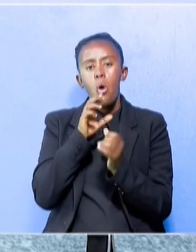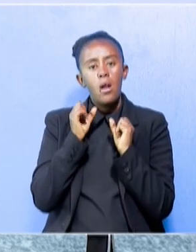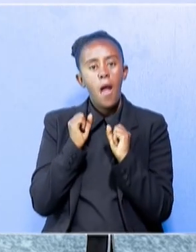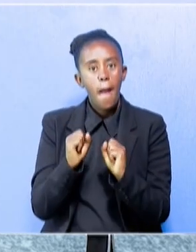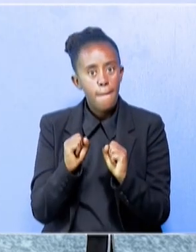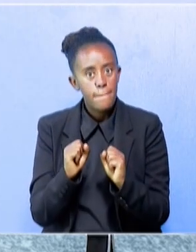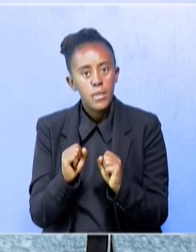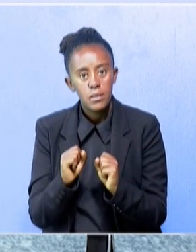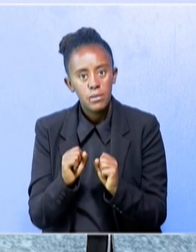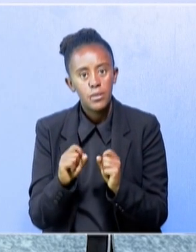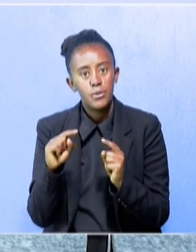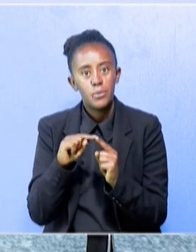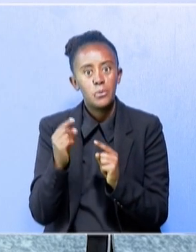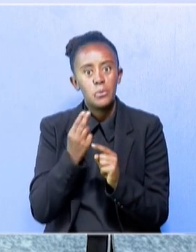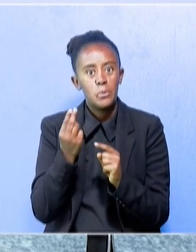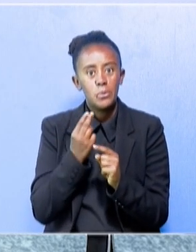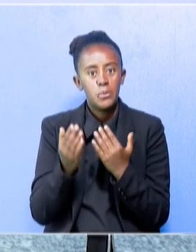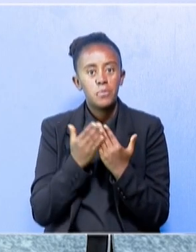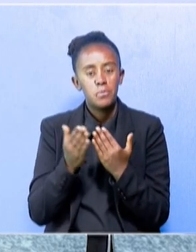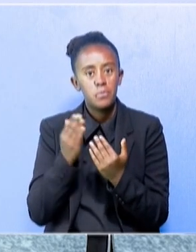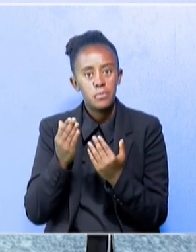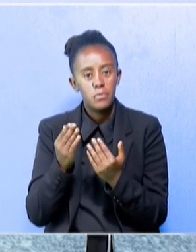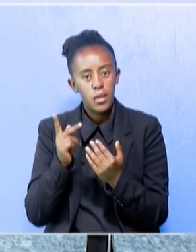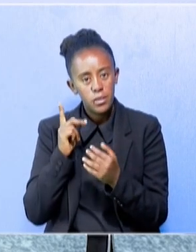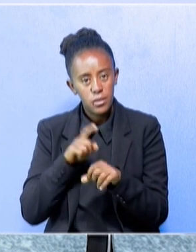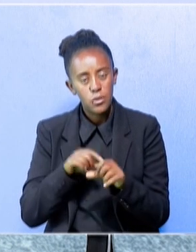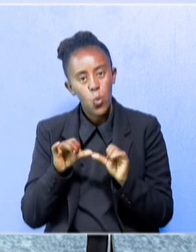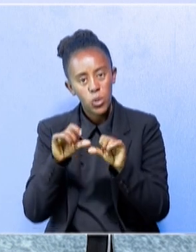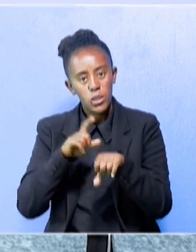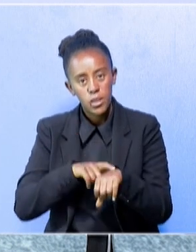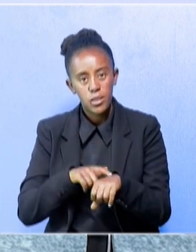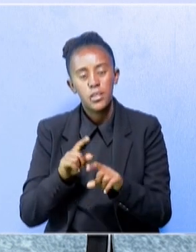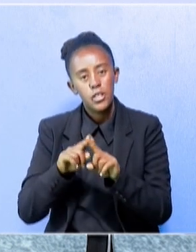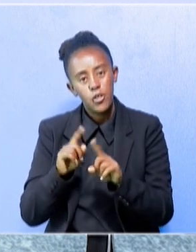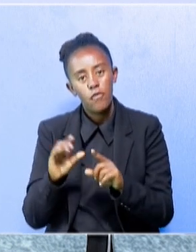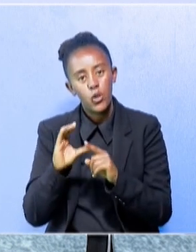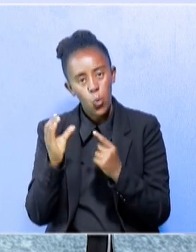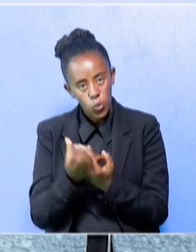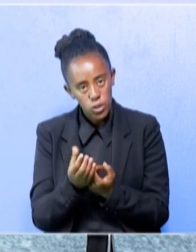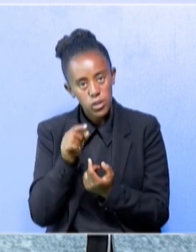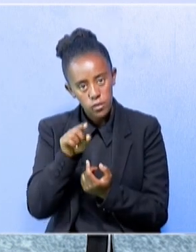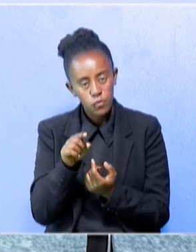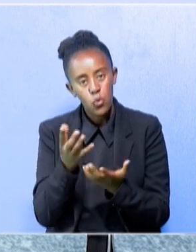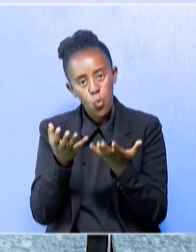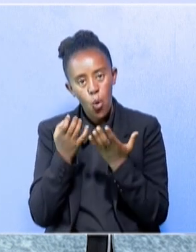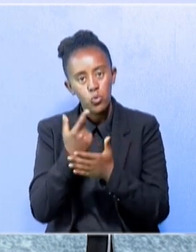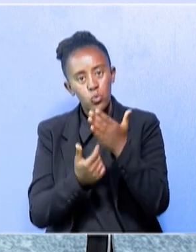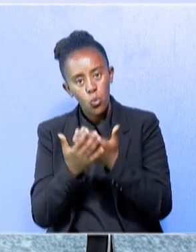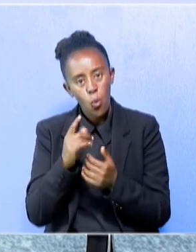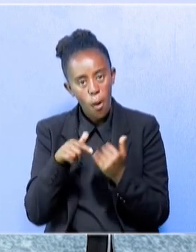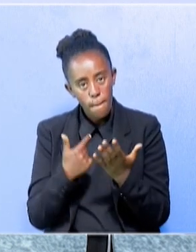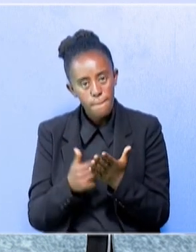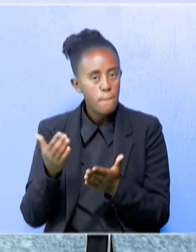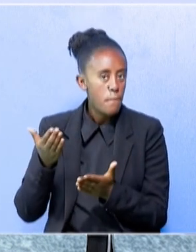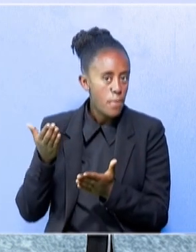to use simple past and past continuous tense in different contexts. If you want to talk about the past